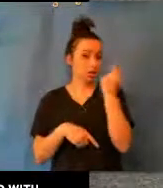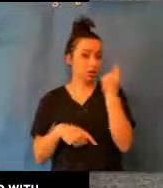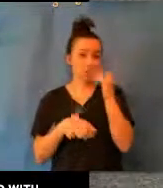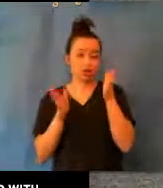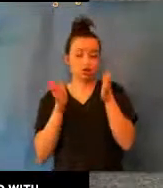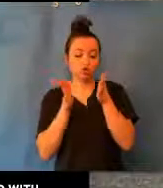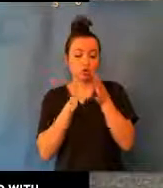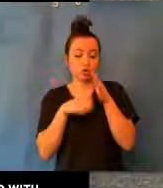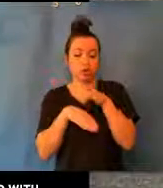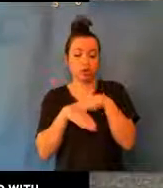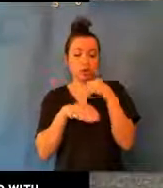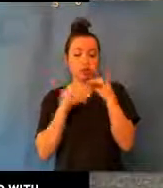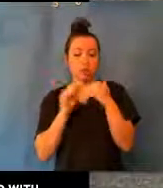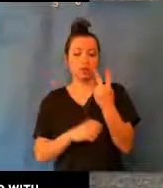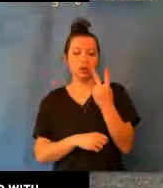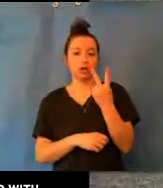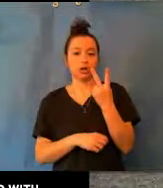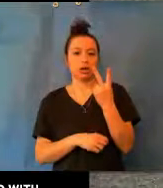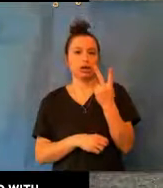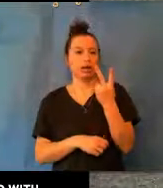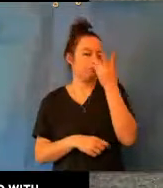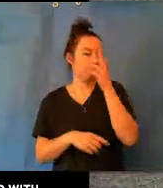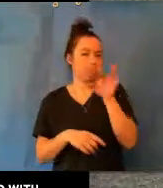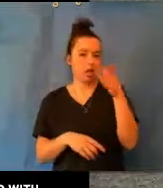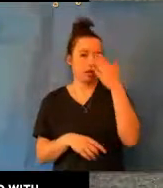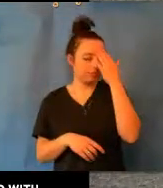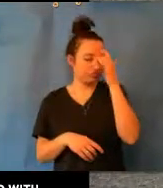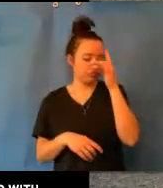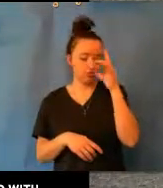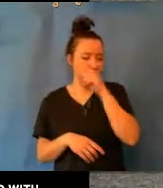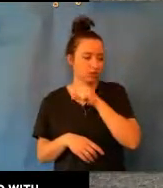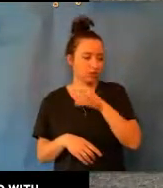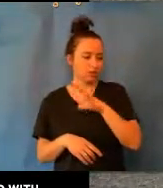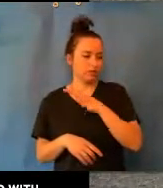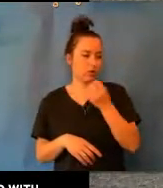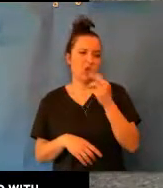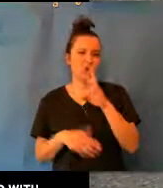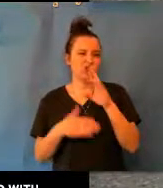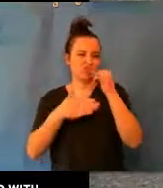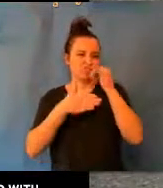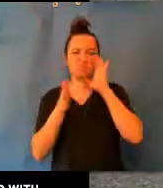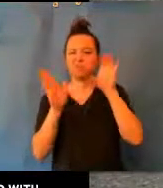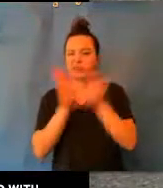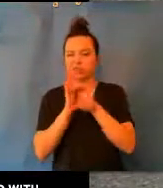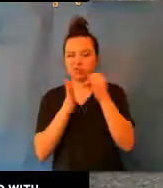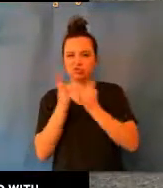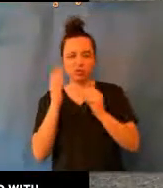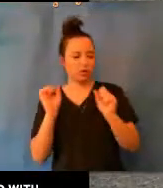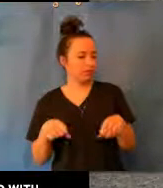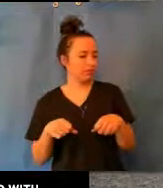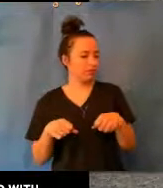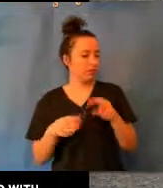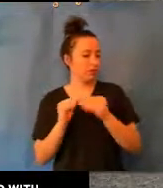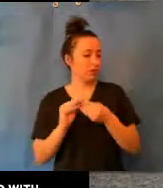2. It's okay if you don't know how to spell it, just do the best you can, or you can use that line to draw a picture. Number 6 says,